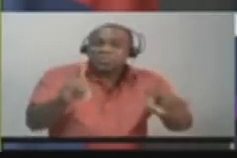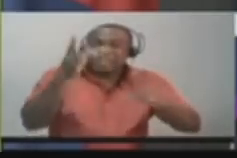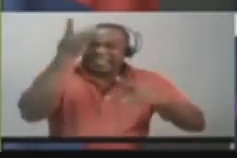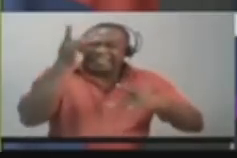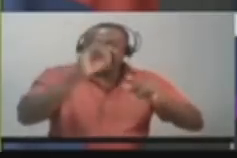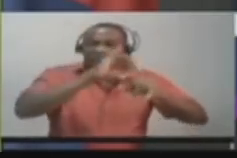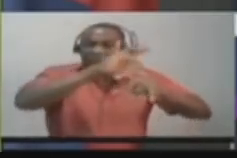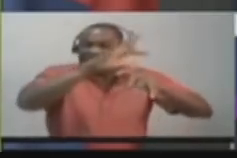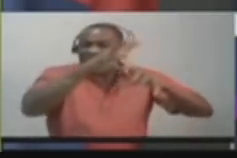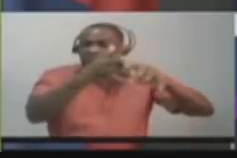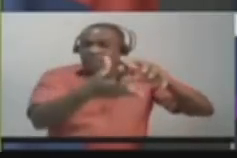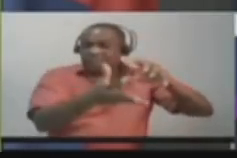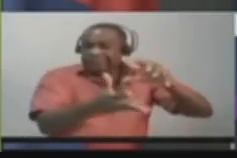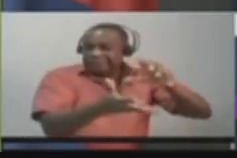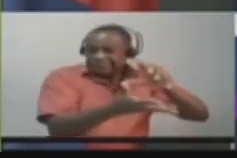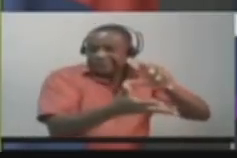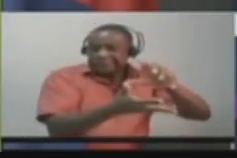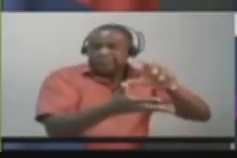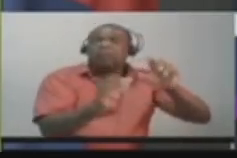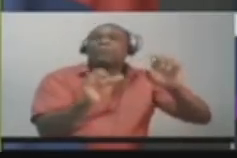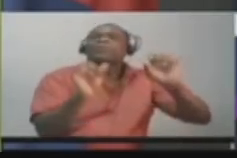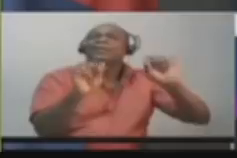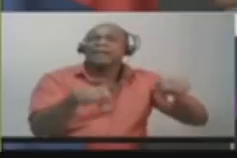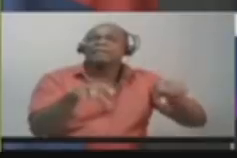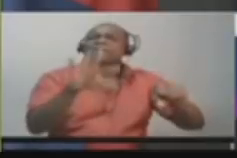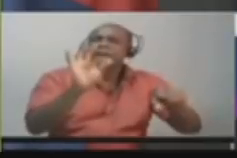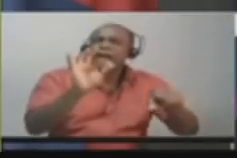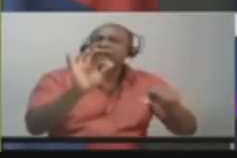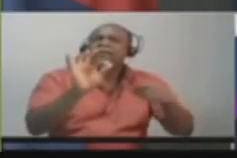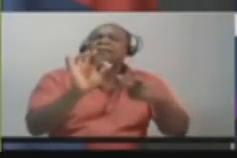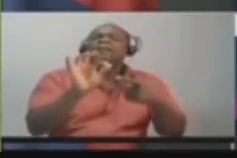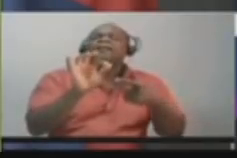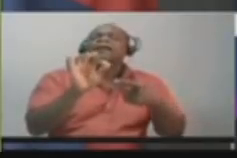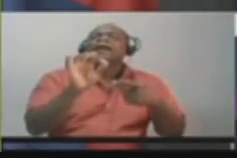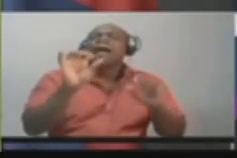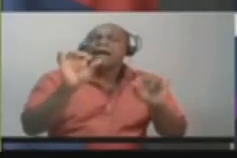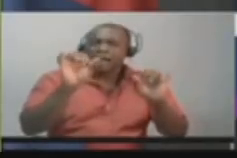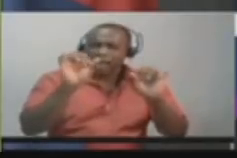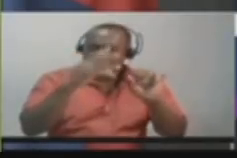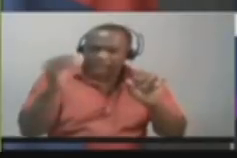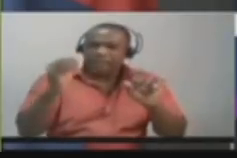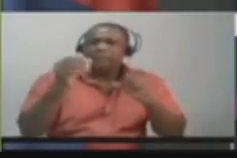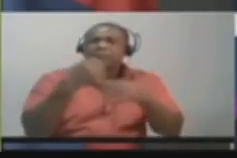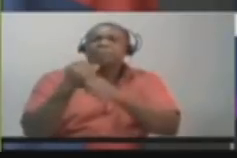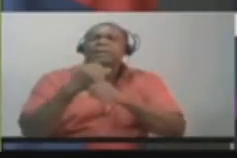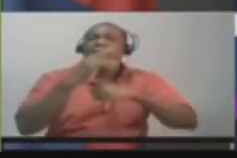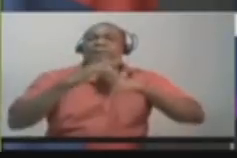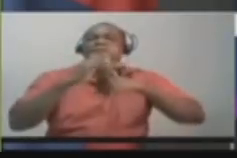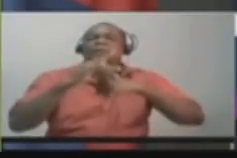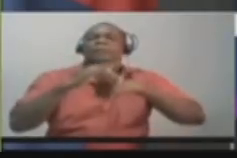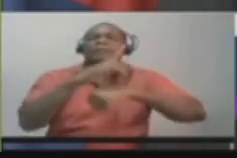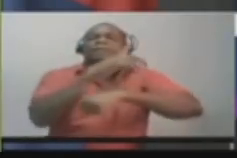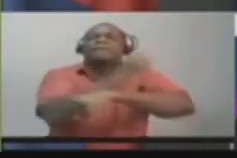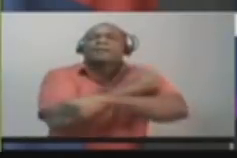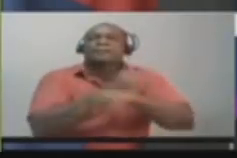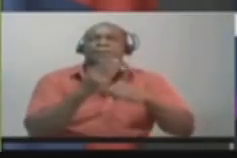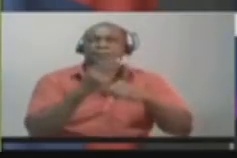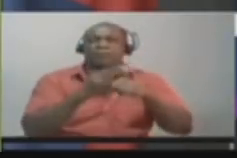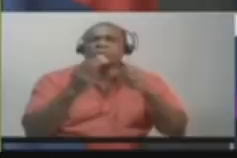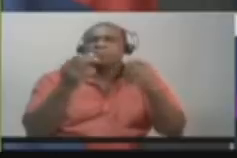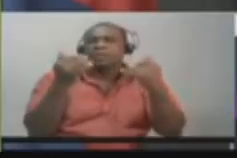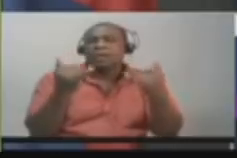develop, and make available the vaccines that we are using now with the relative amount of care